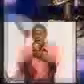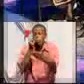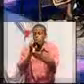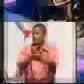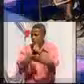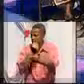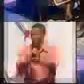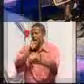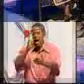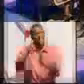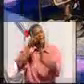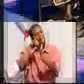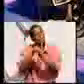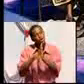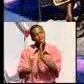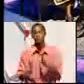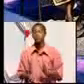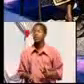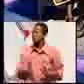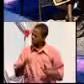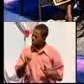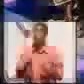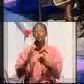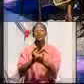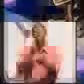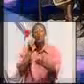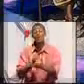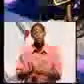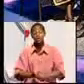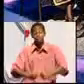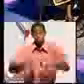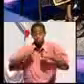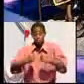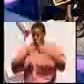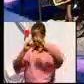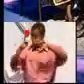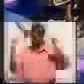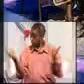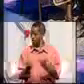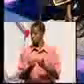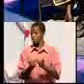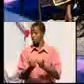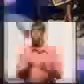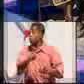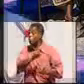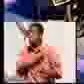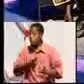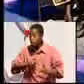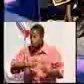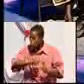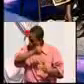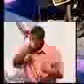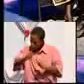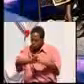the social welfare is the parent department sort of. Okay. We work under GFD,